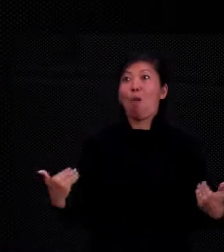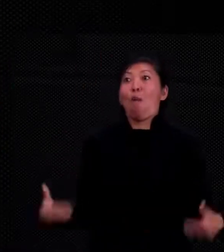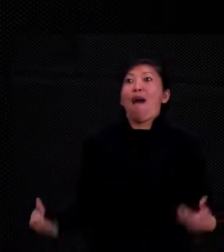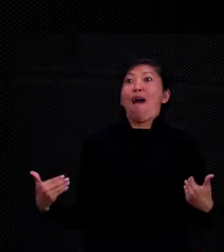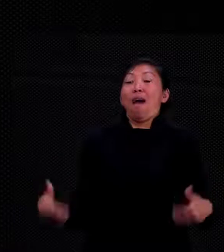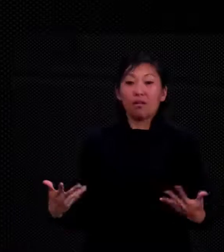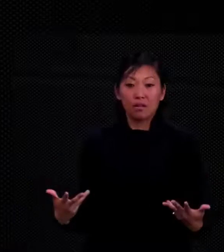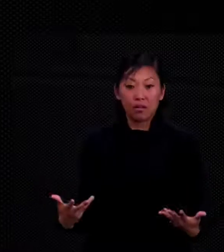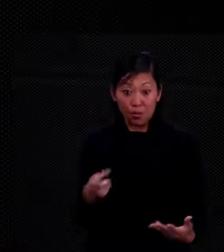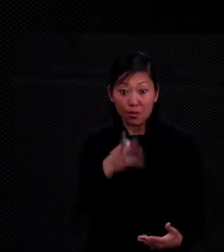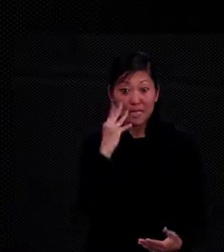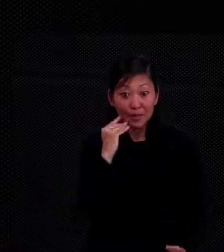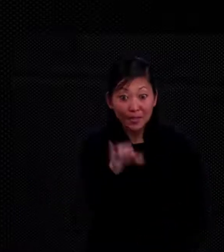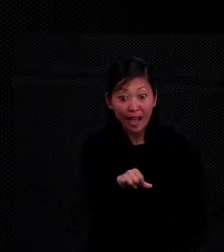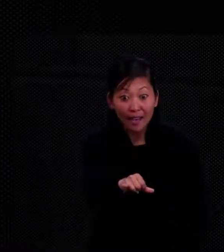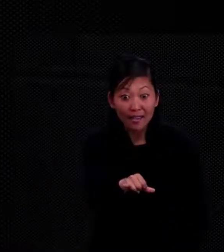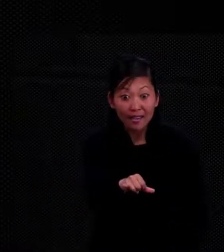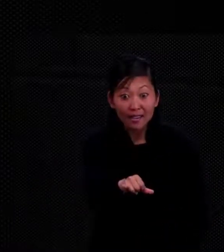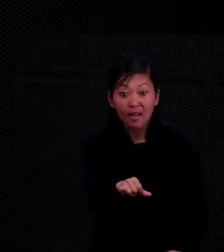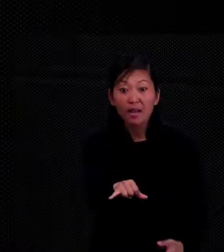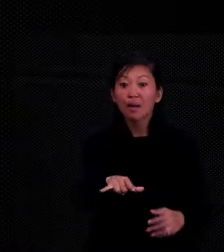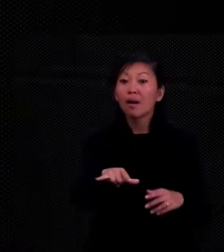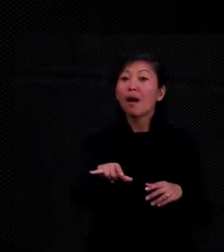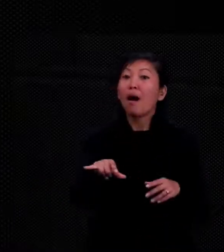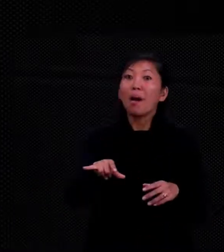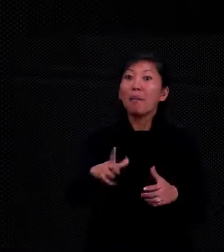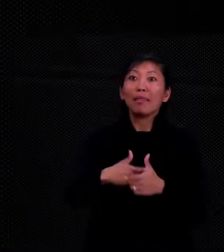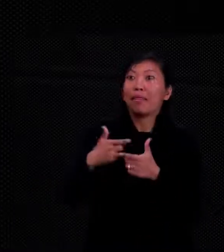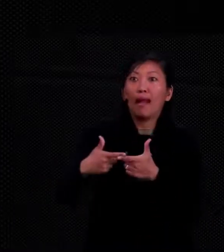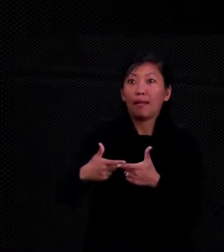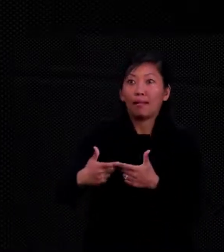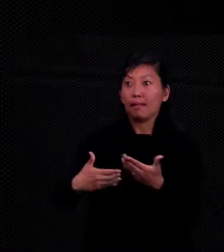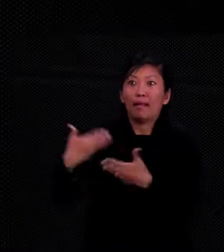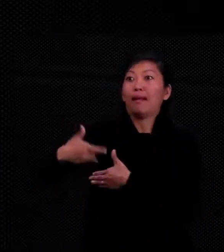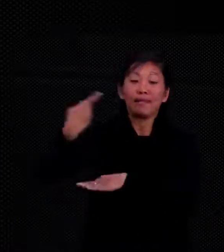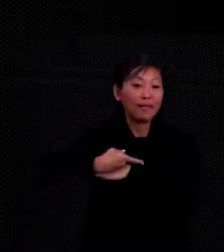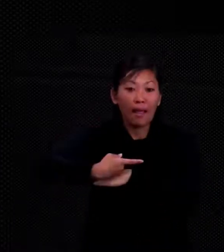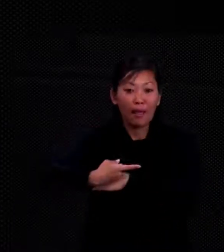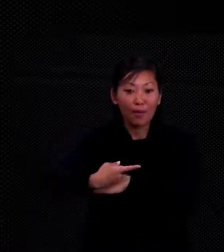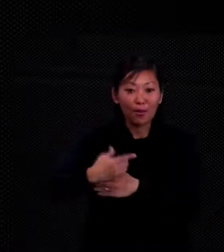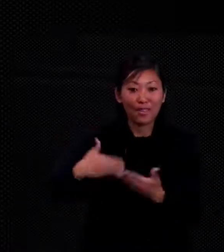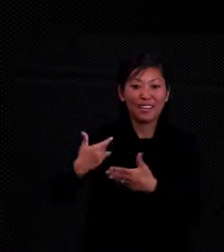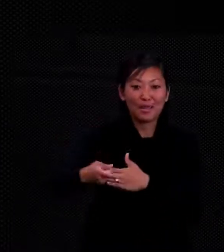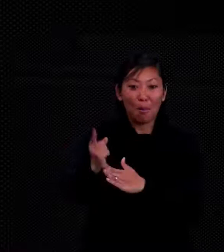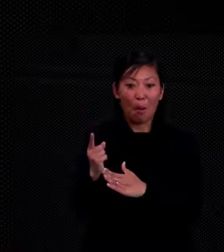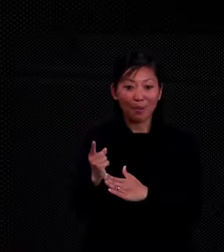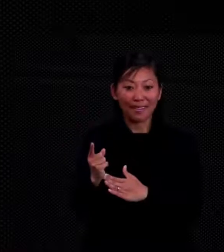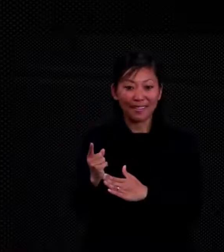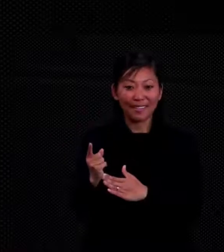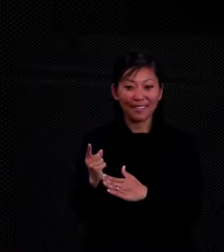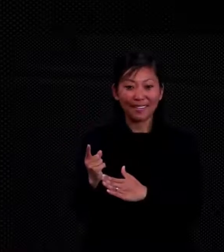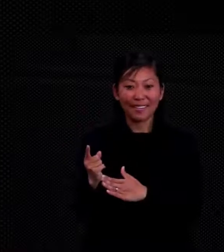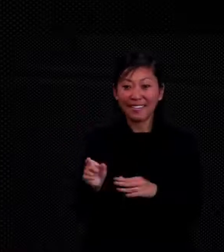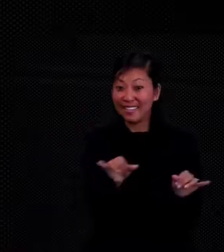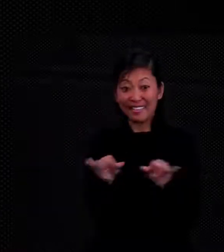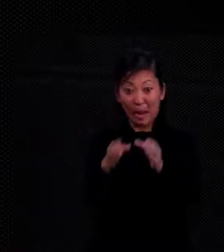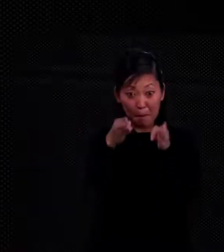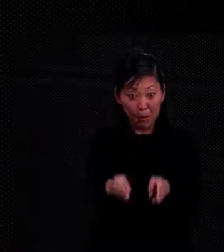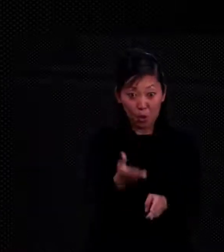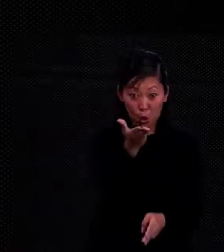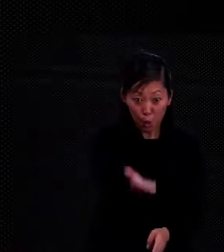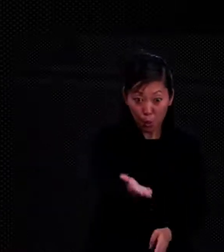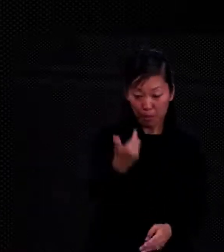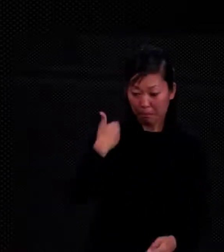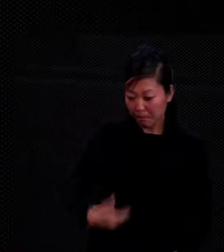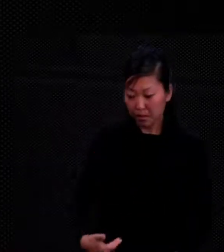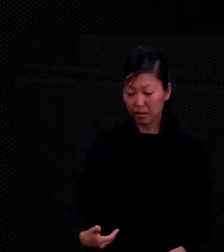that. And then the same people, you guys, me, we